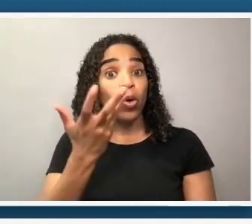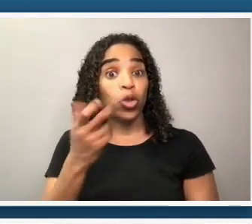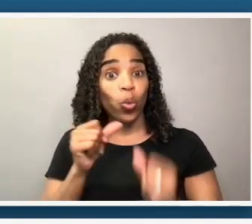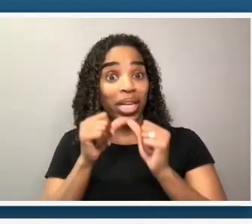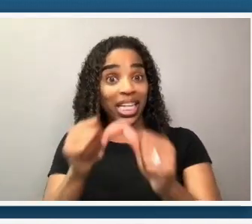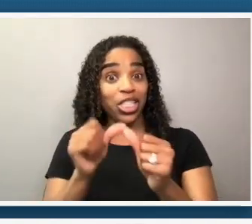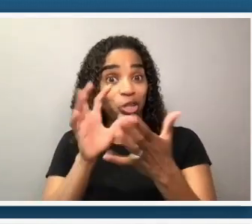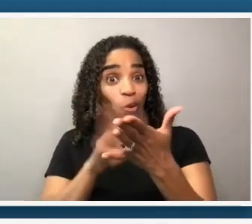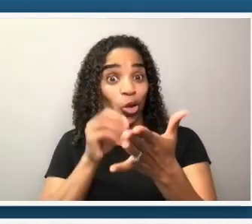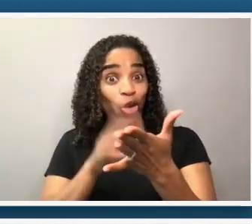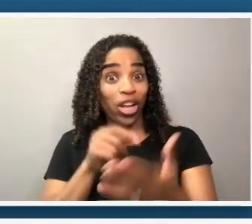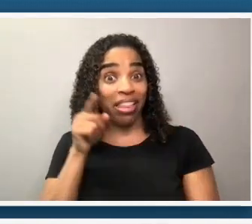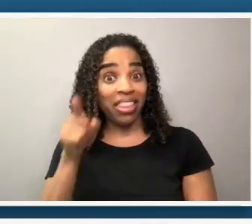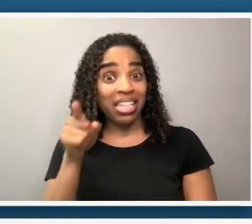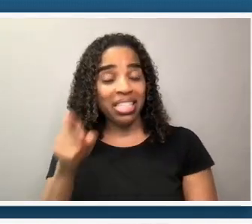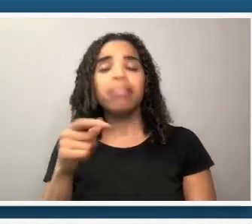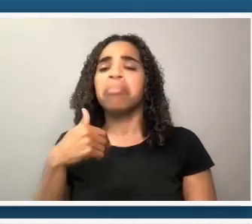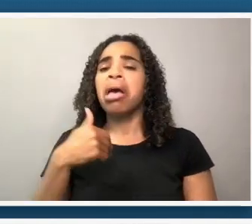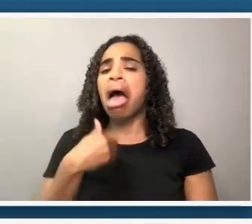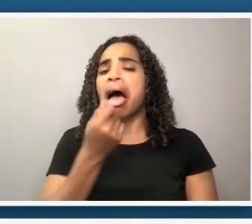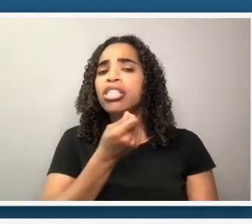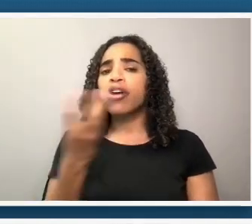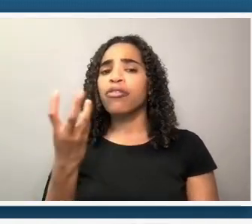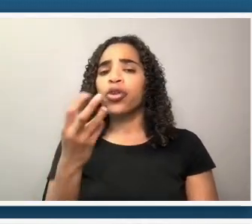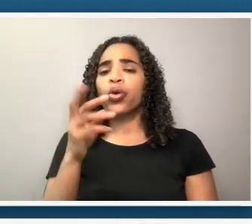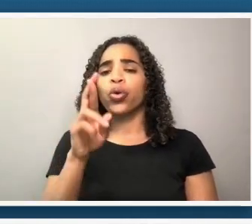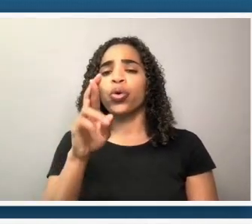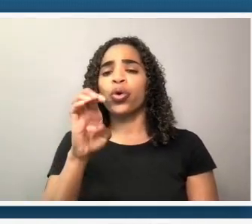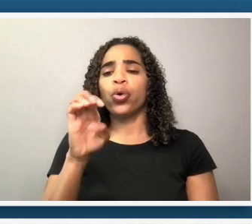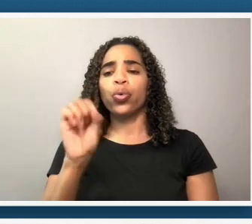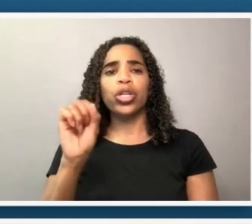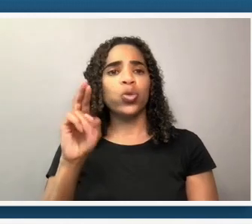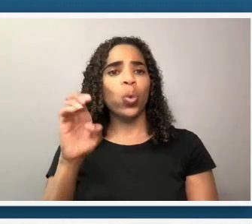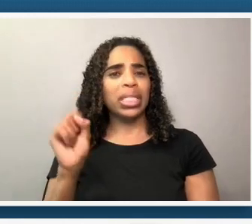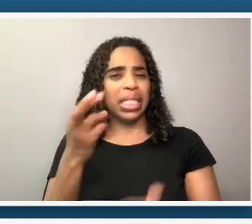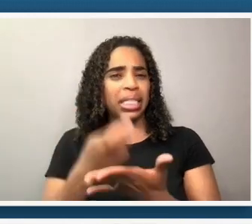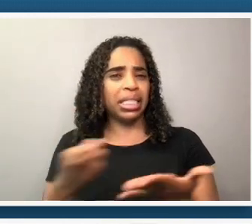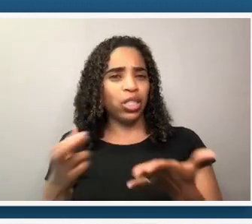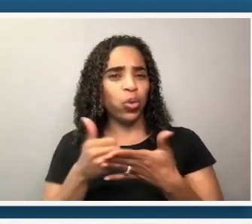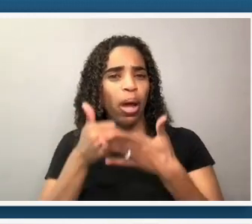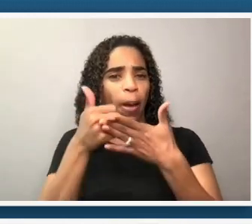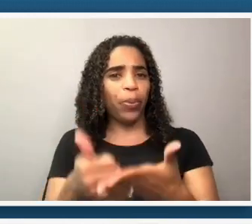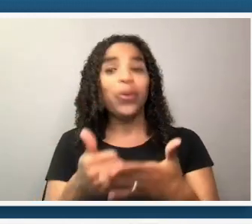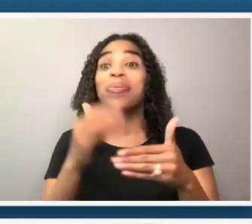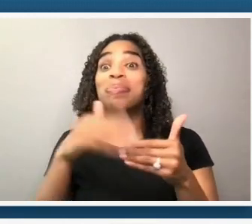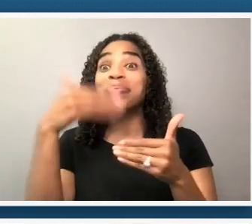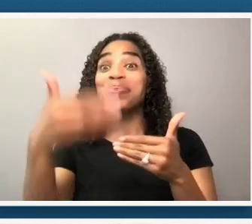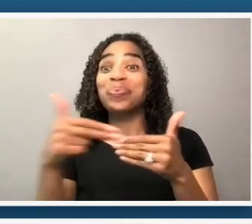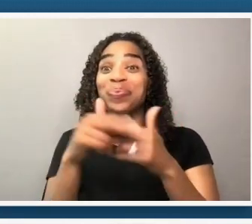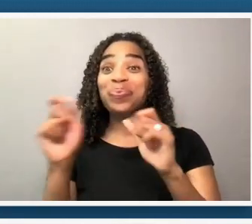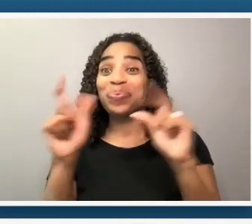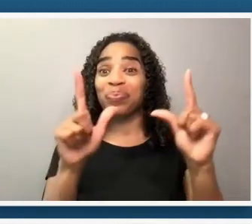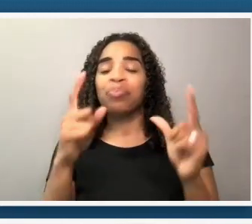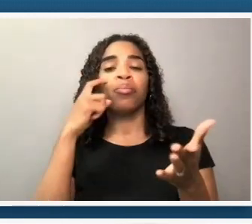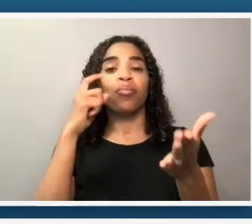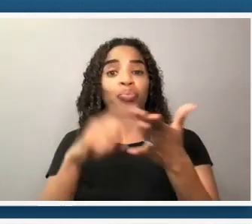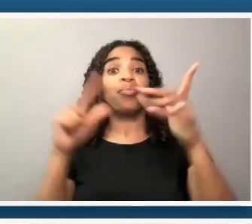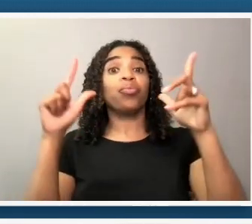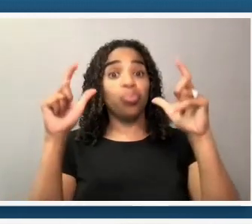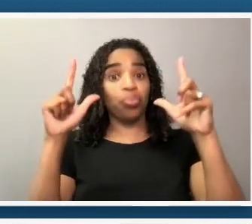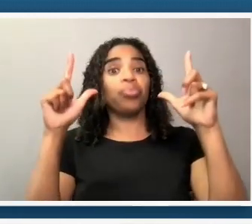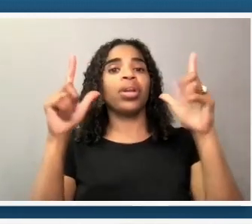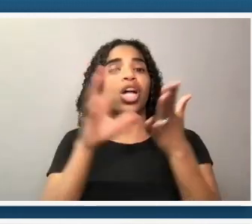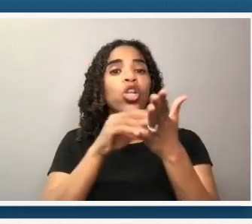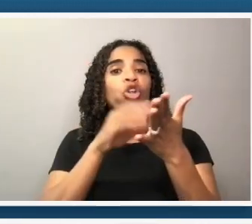lab, there are a few resources that will support you in moving forward. If we move to the next slide, you'll see a screenshot of the Learning Lab